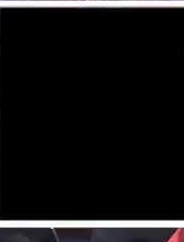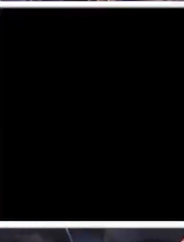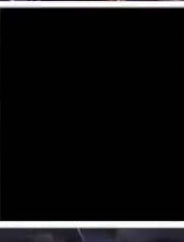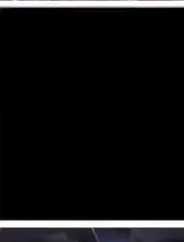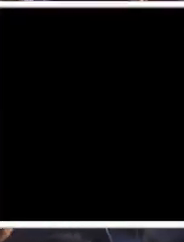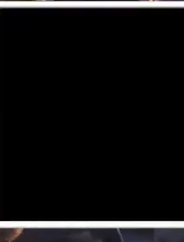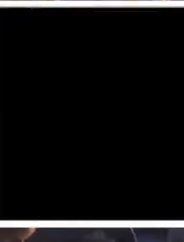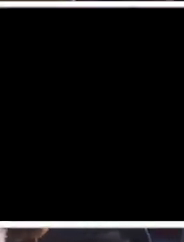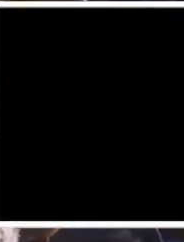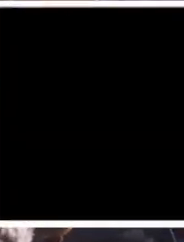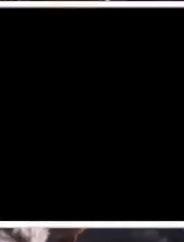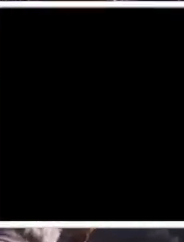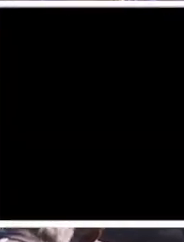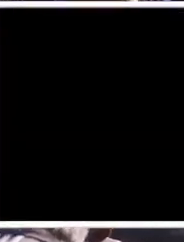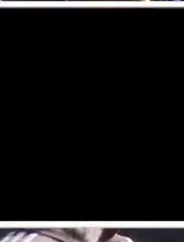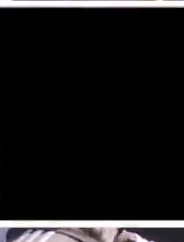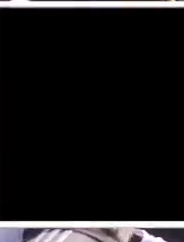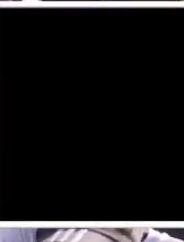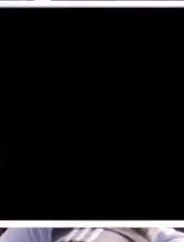Amandla.